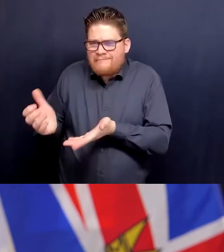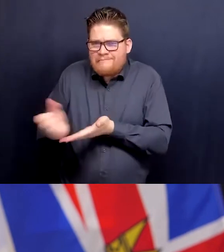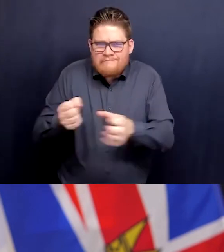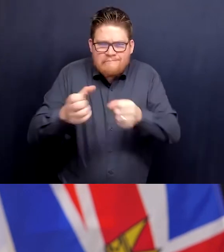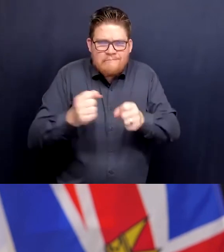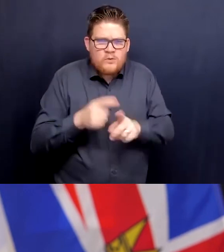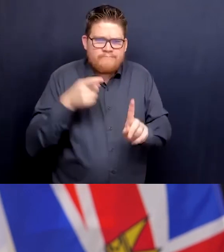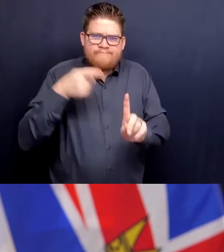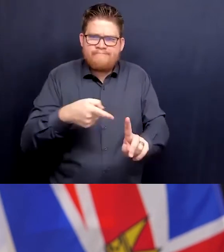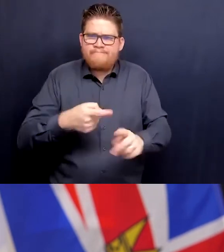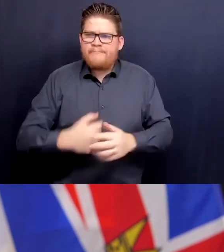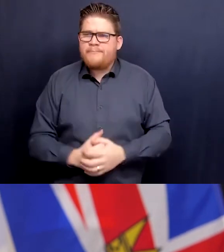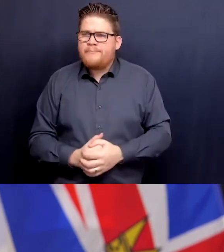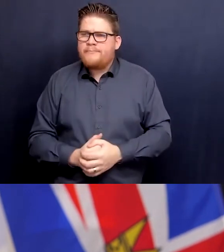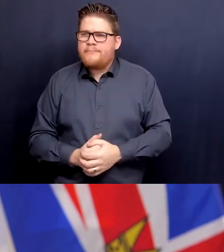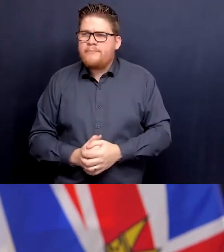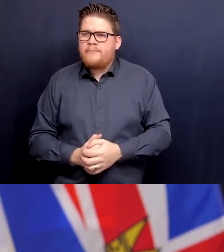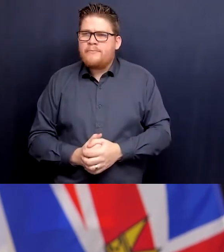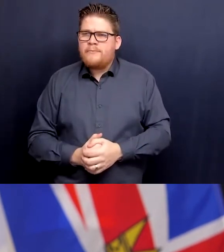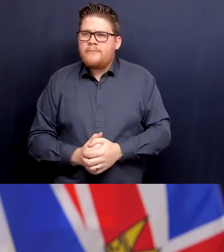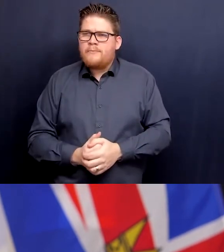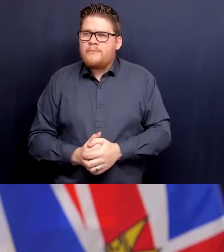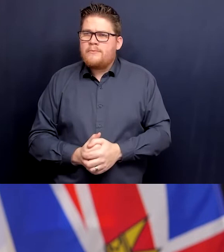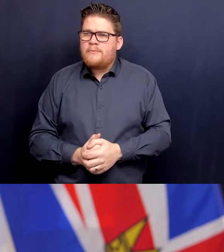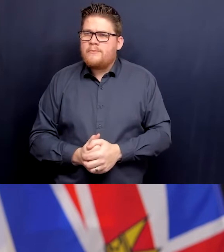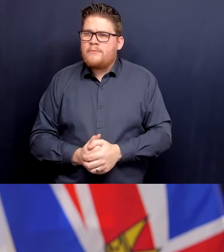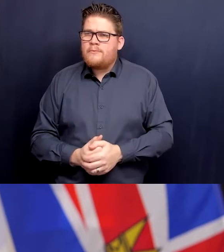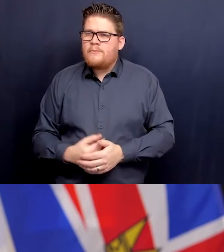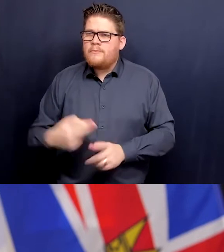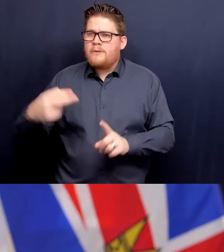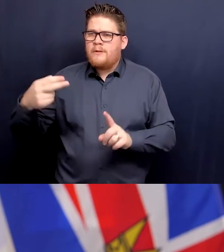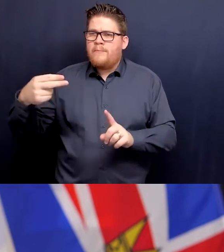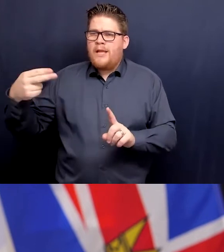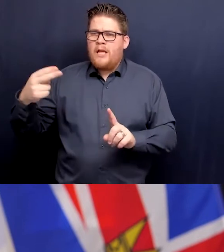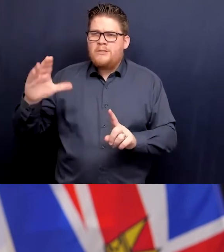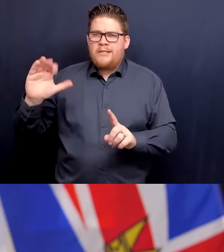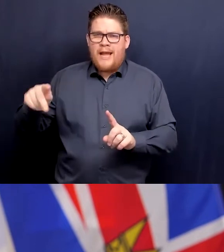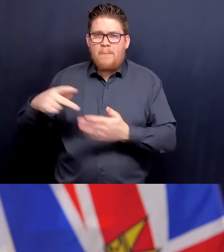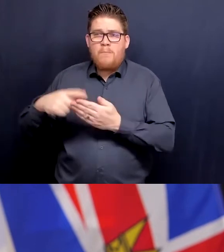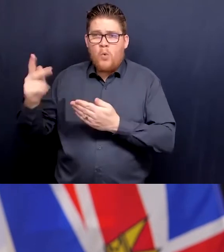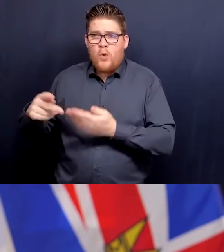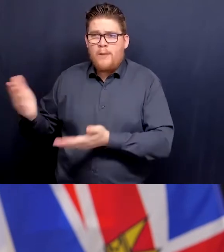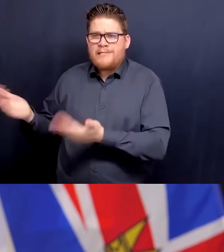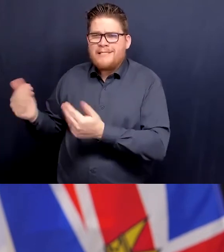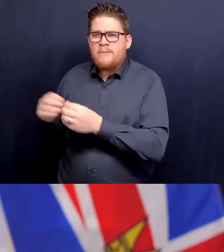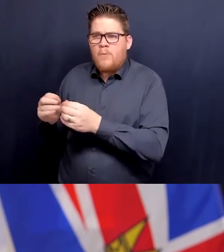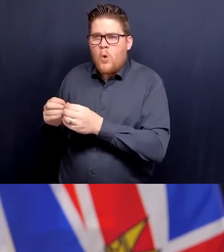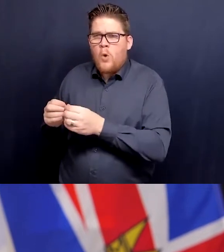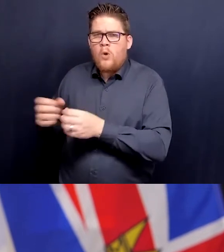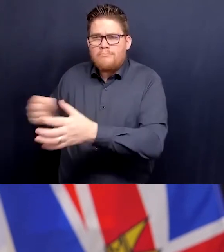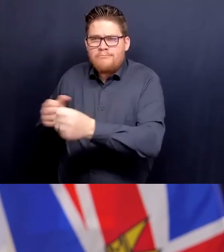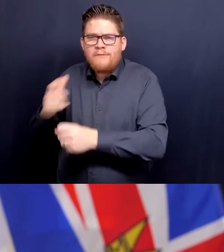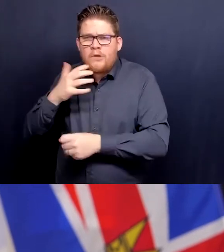initiative, for example, the HCAP program that's brought thousands of new workers to long-term care, the steps we're taking to expand